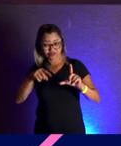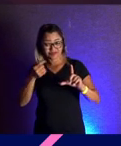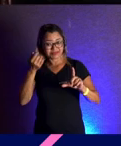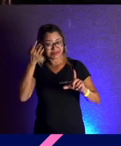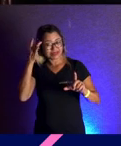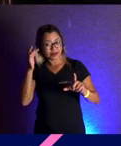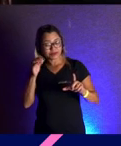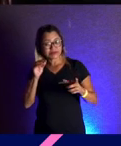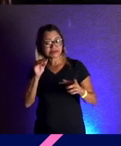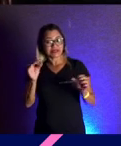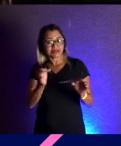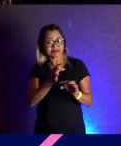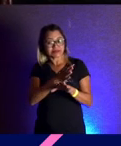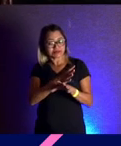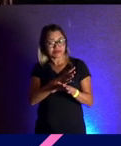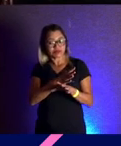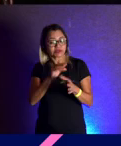thing.